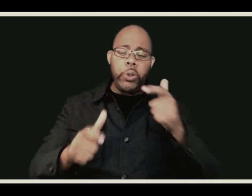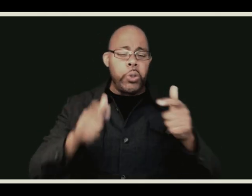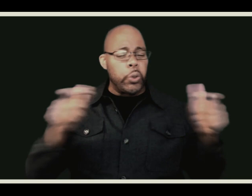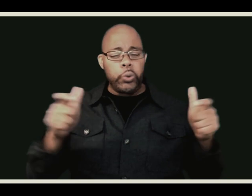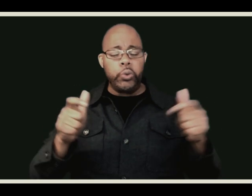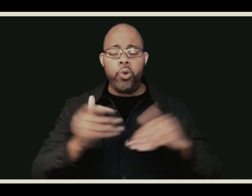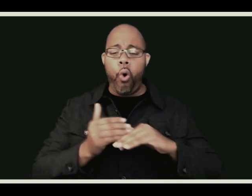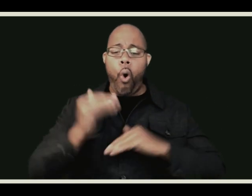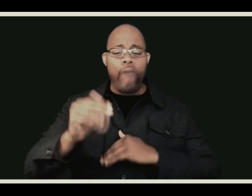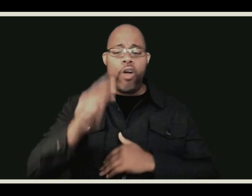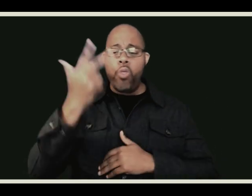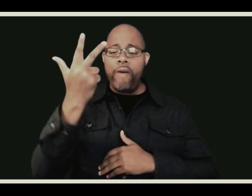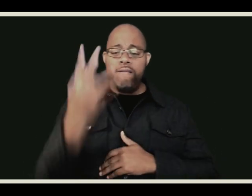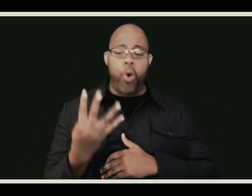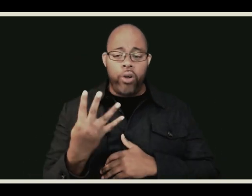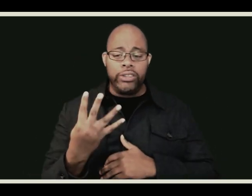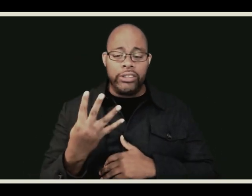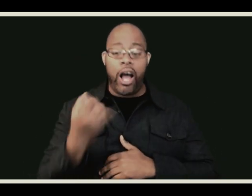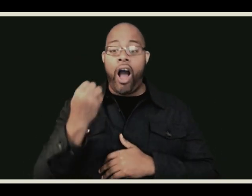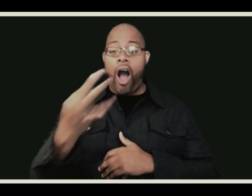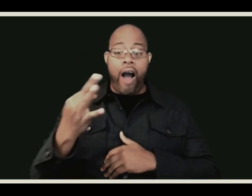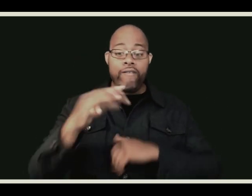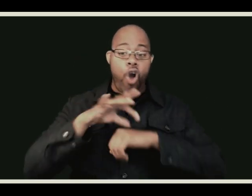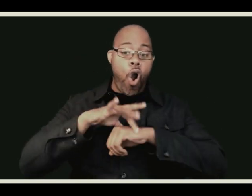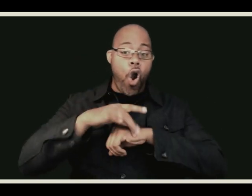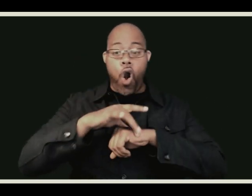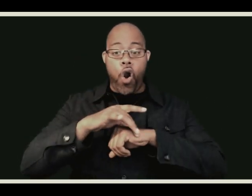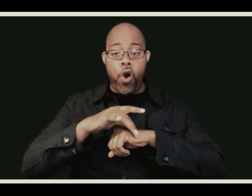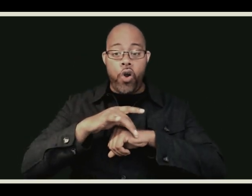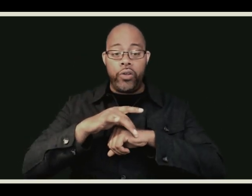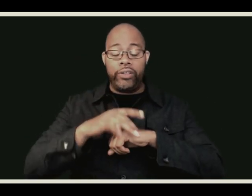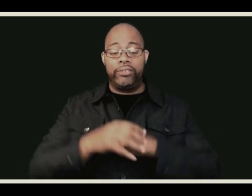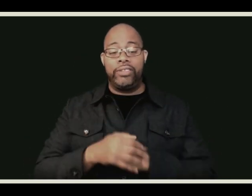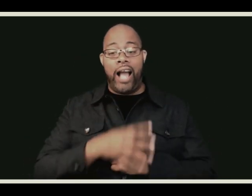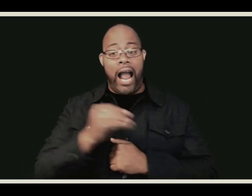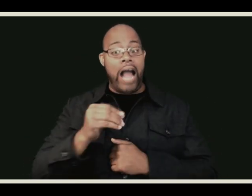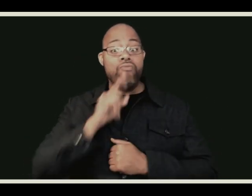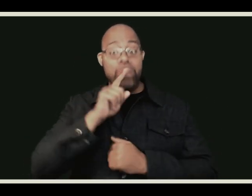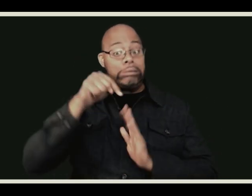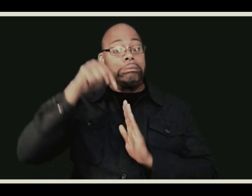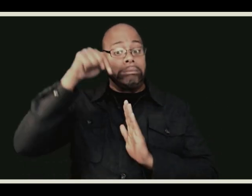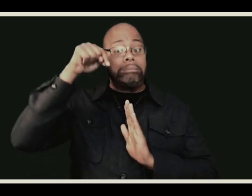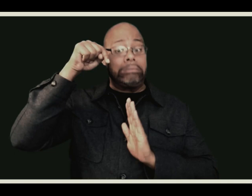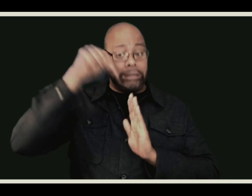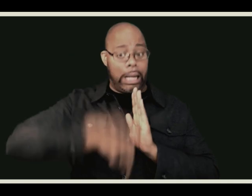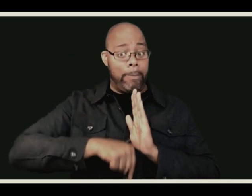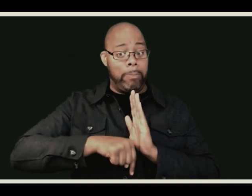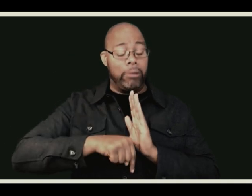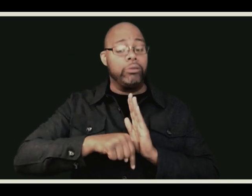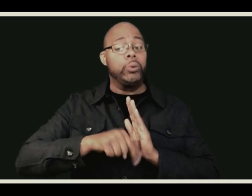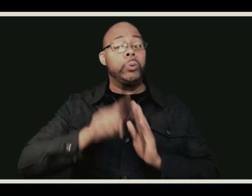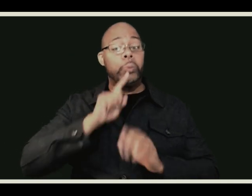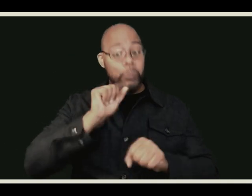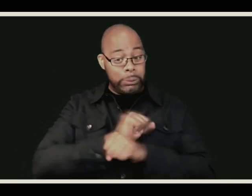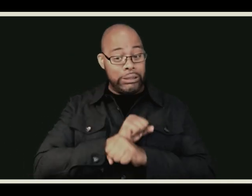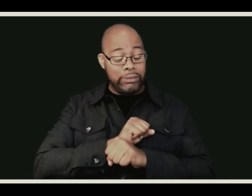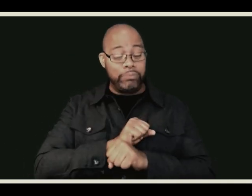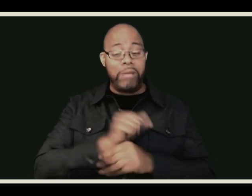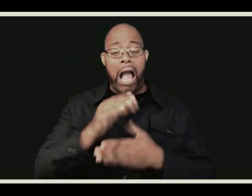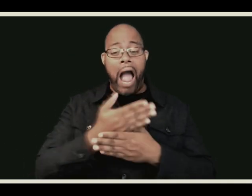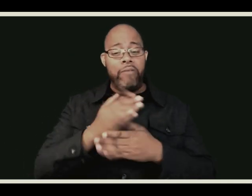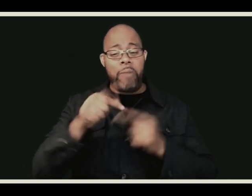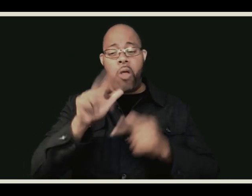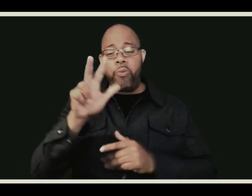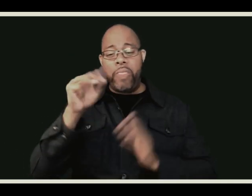covering over 3/4 of our planet Earth, and it's deep, very deep. On average, it's